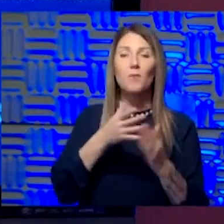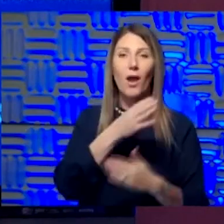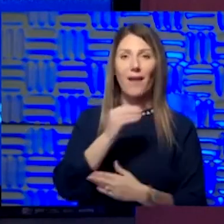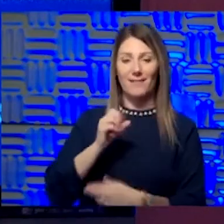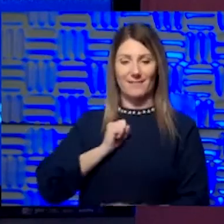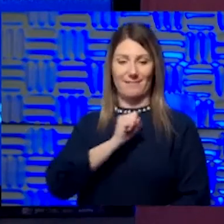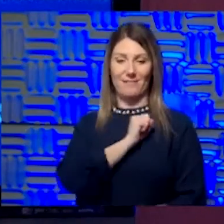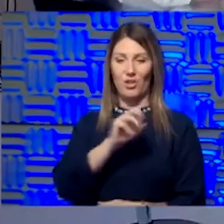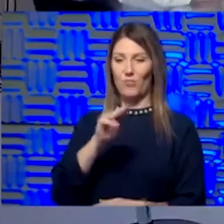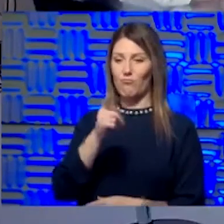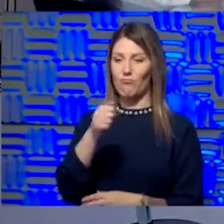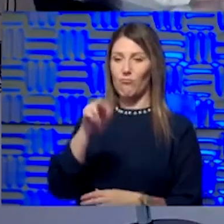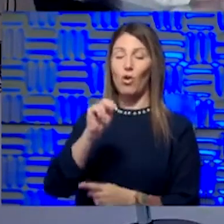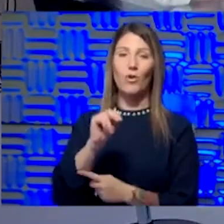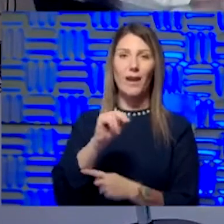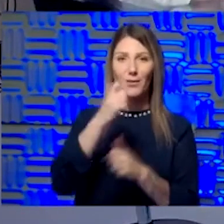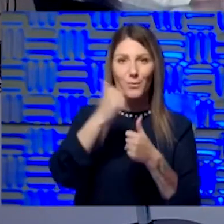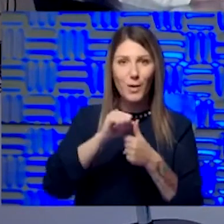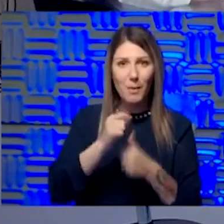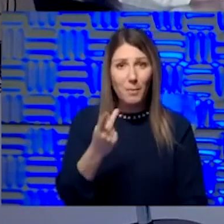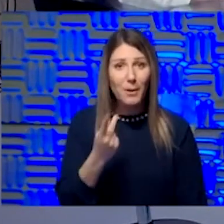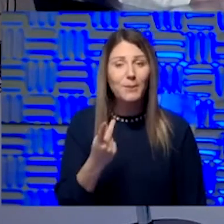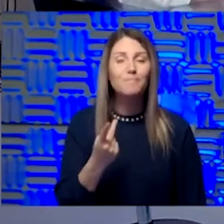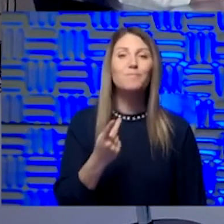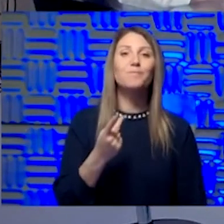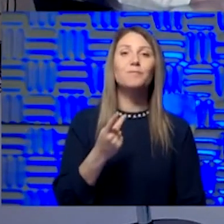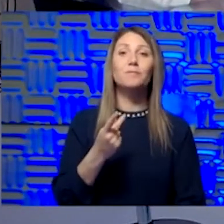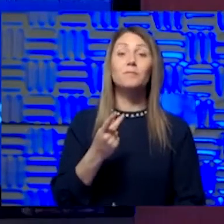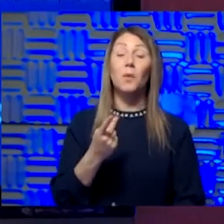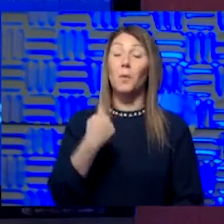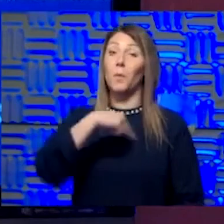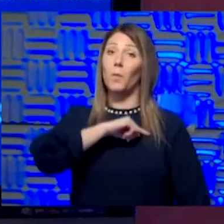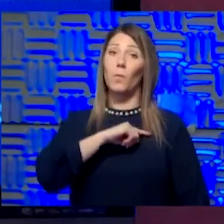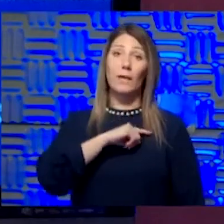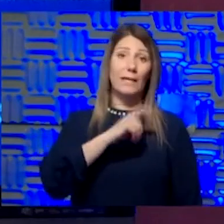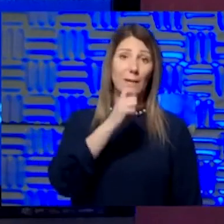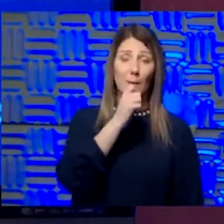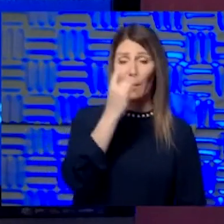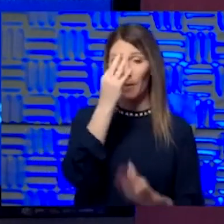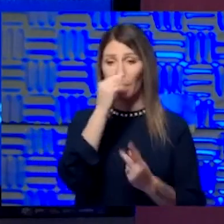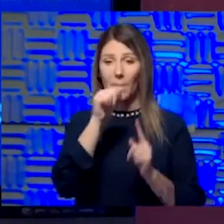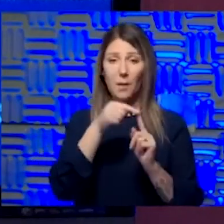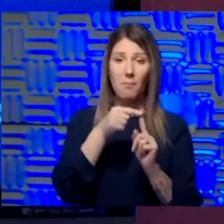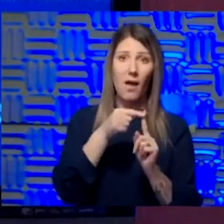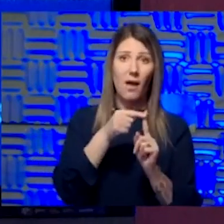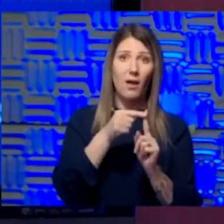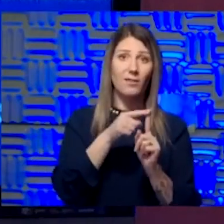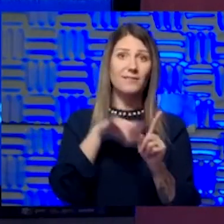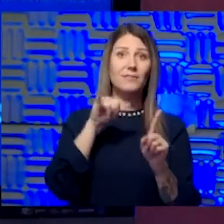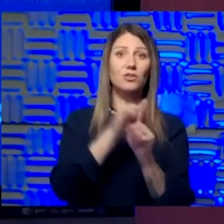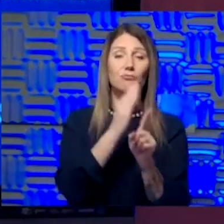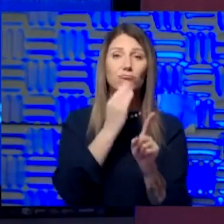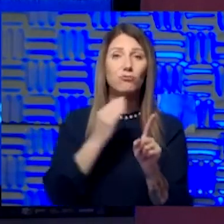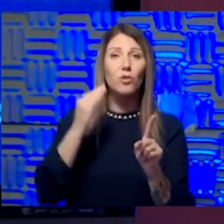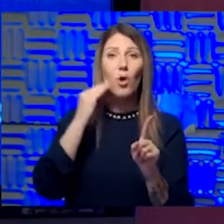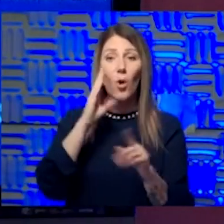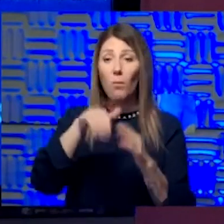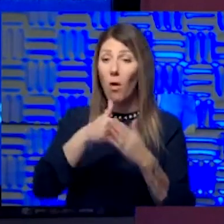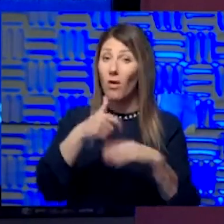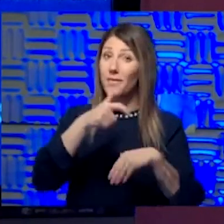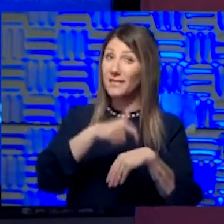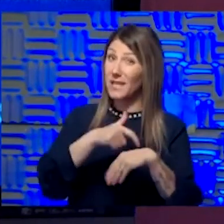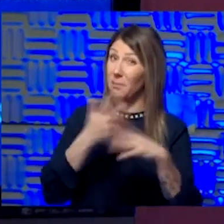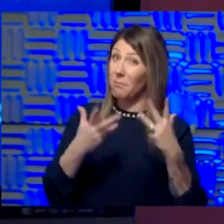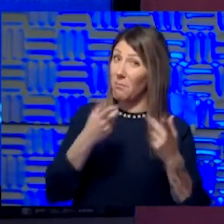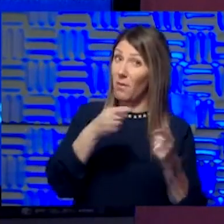Dr. Hawkinson and myself, remember, even as we no longer think about having to shelter in home all the time, which may be coming